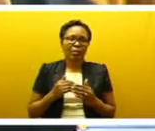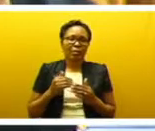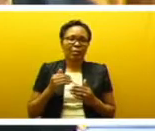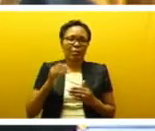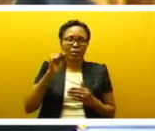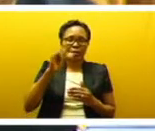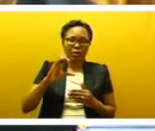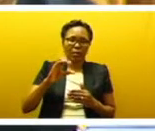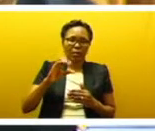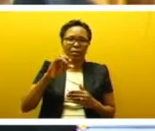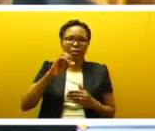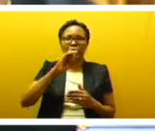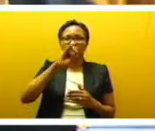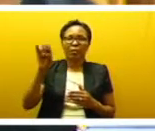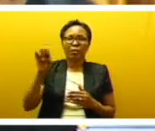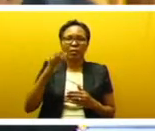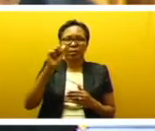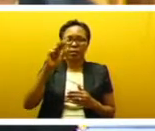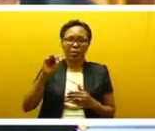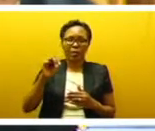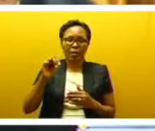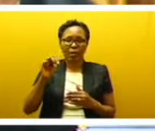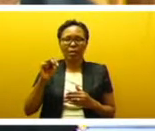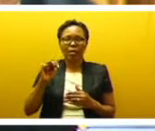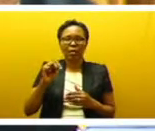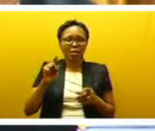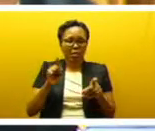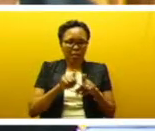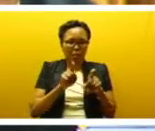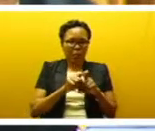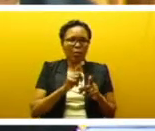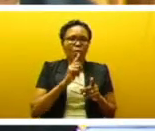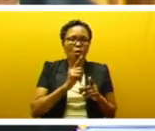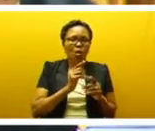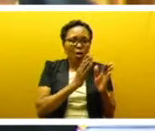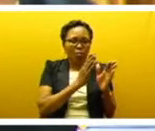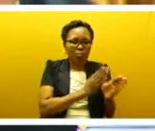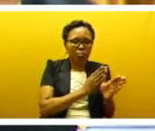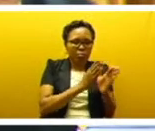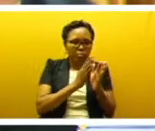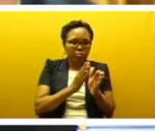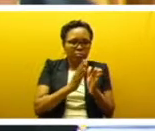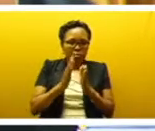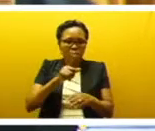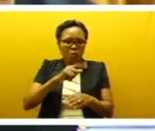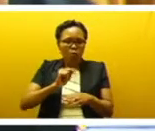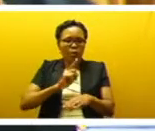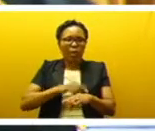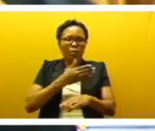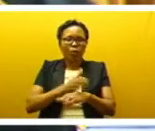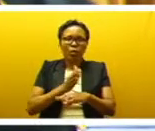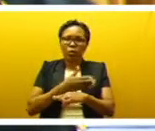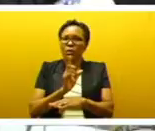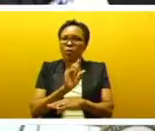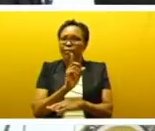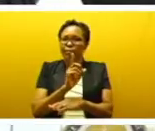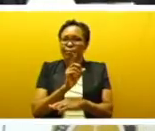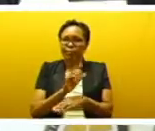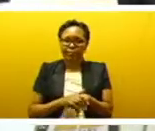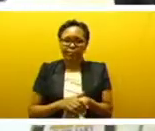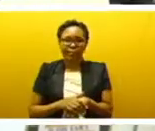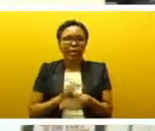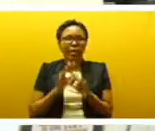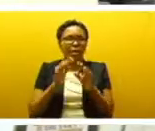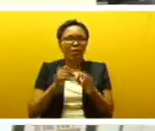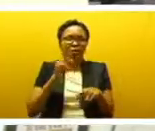her client. The same order we followed so that we don't waste time. If you can't